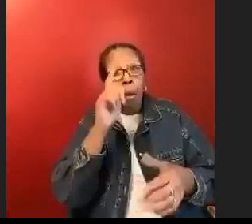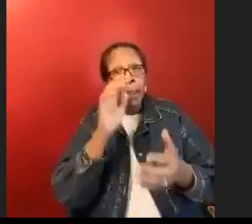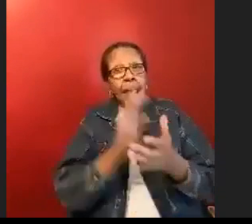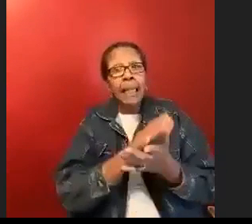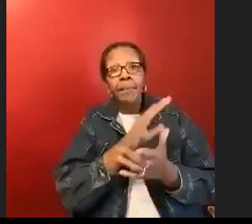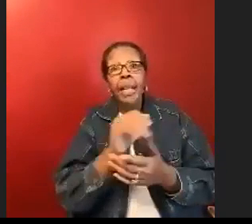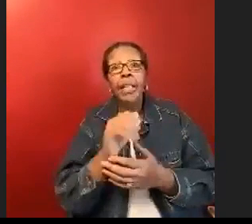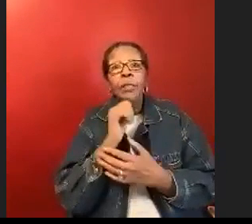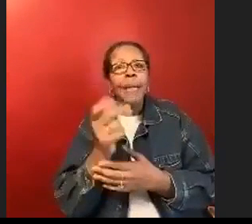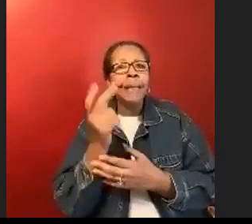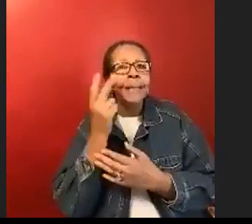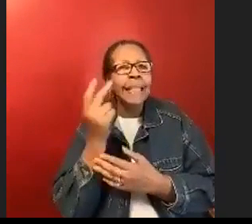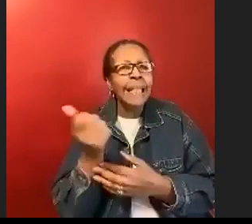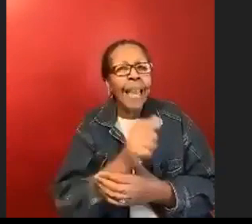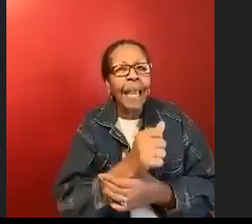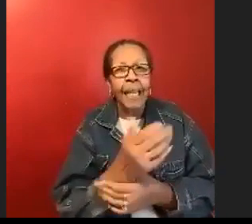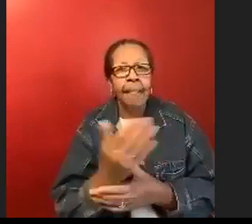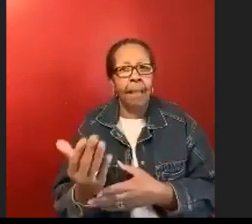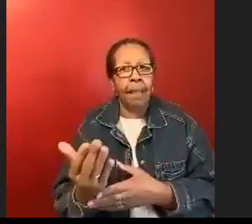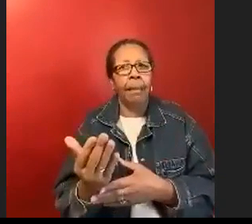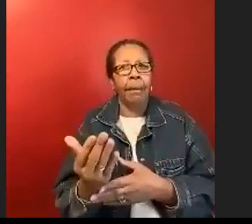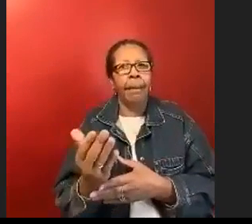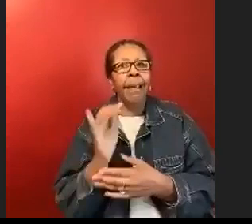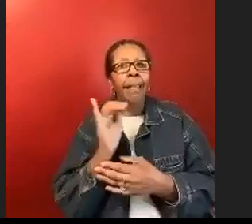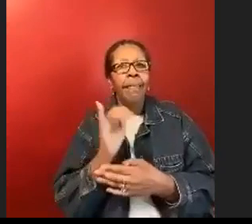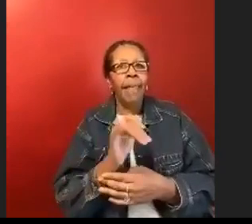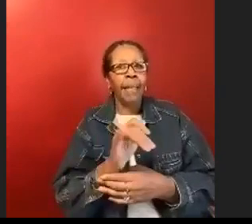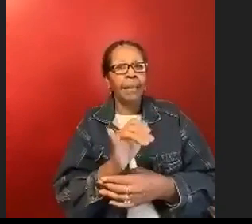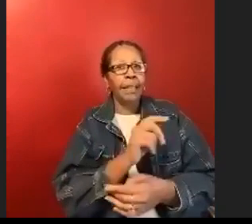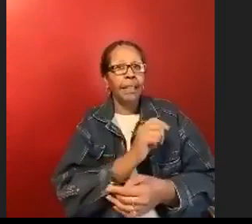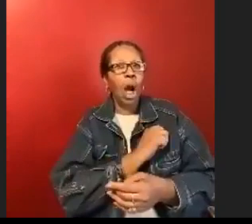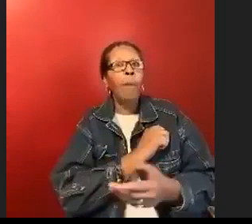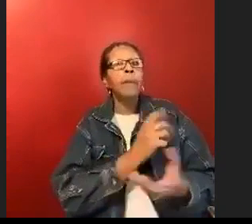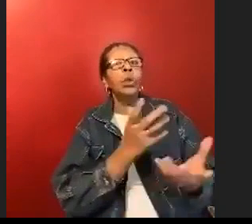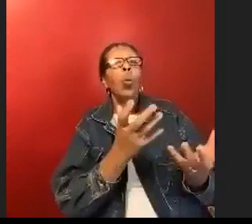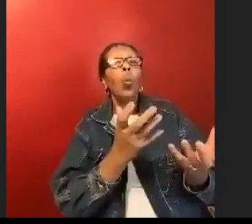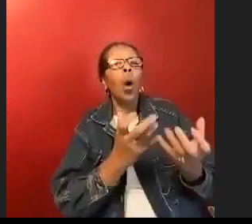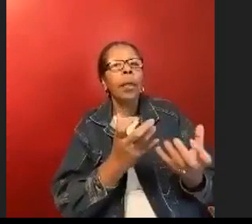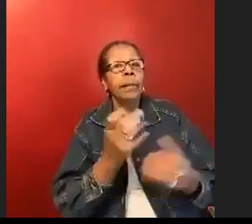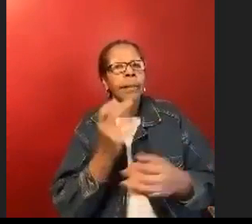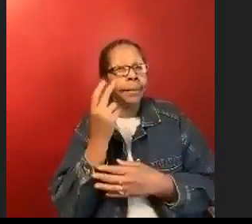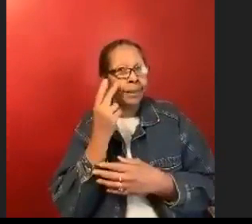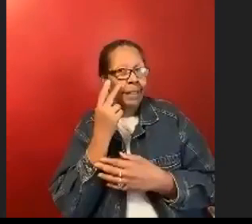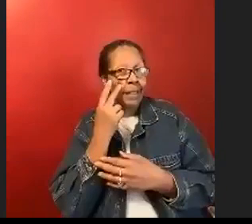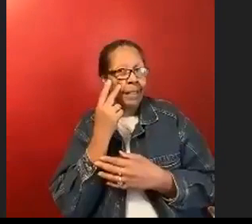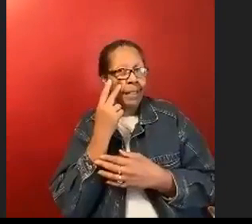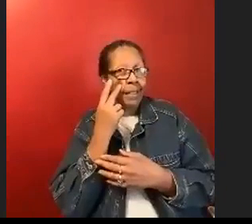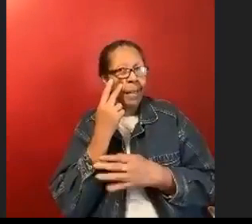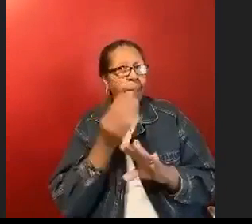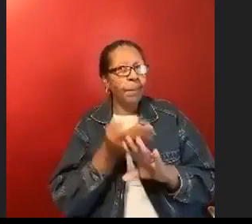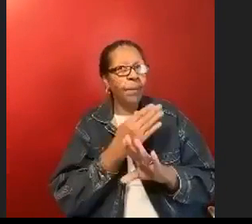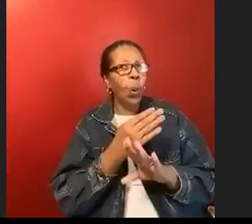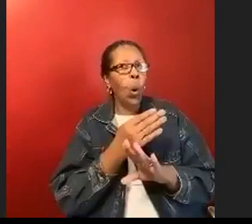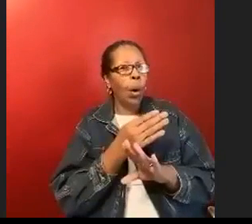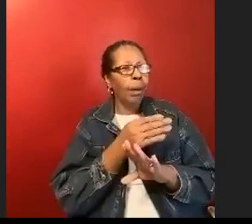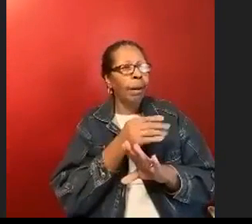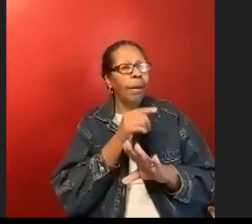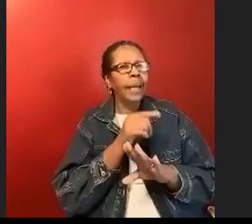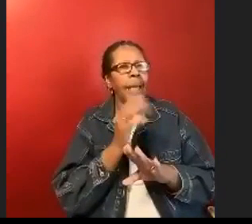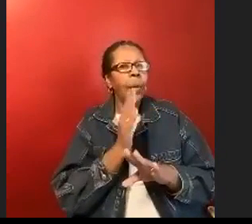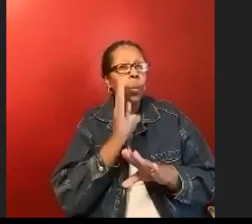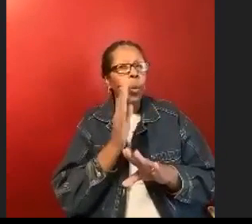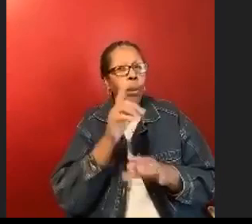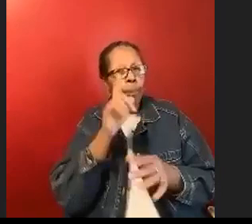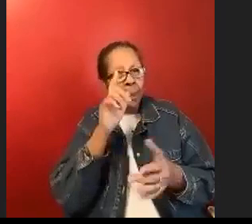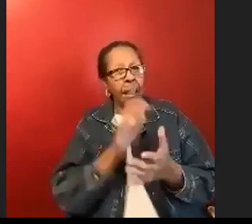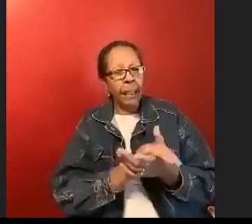seen anything to the level that Thomas was requesting to have in order to be a believer. You